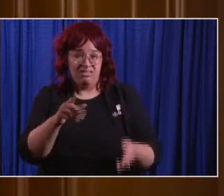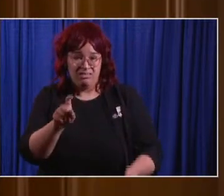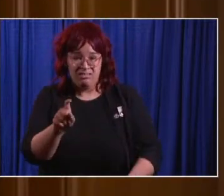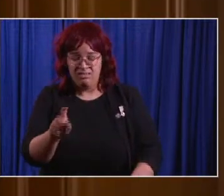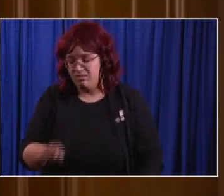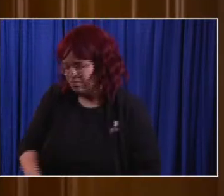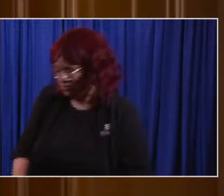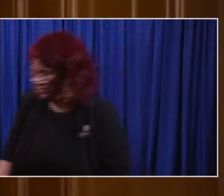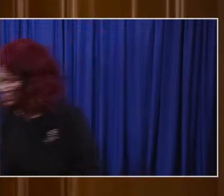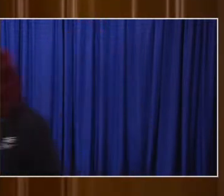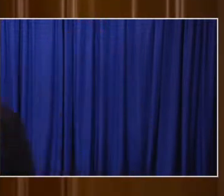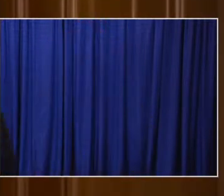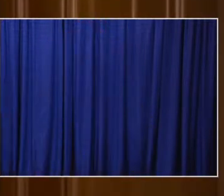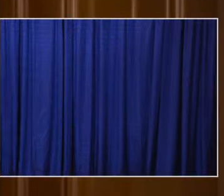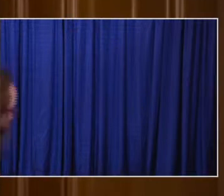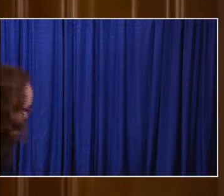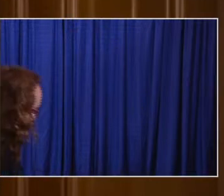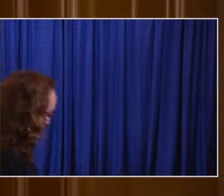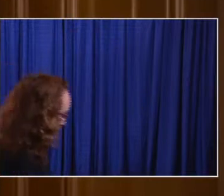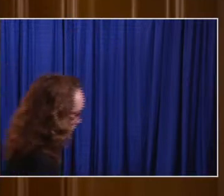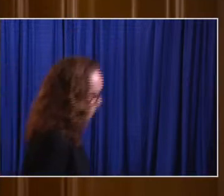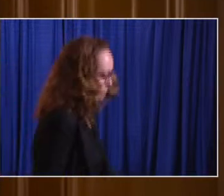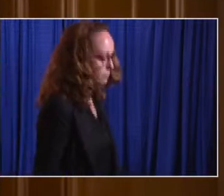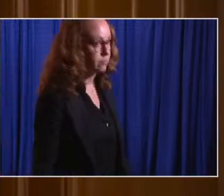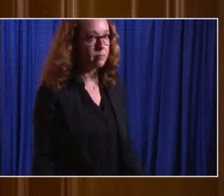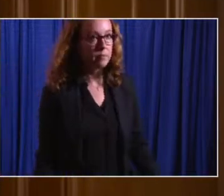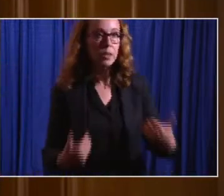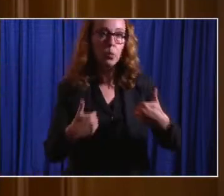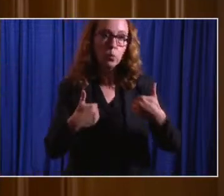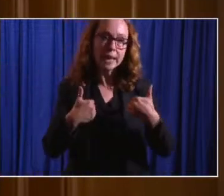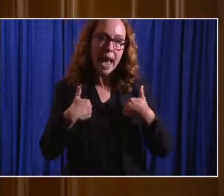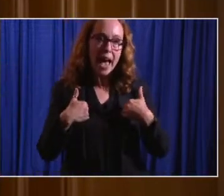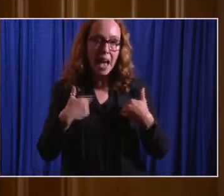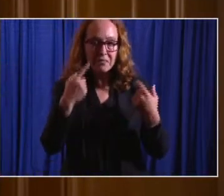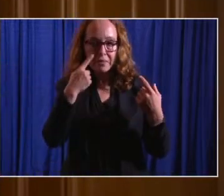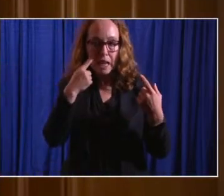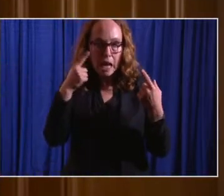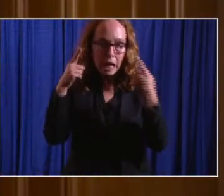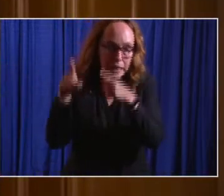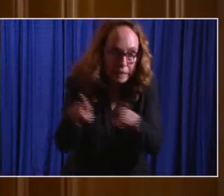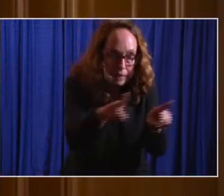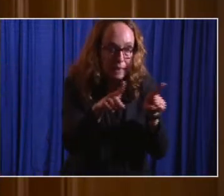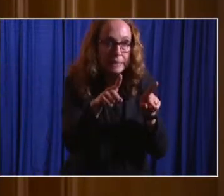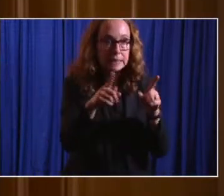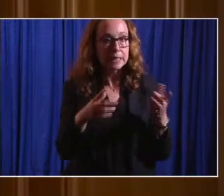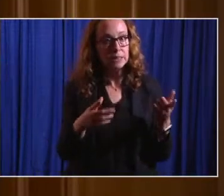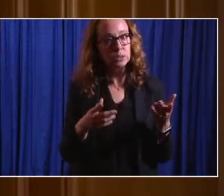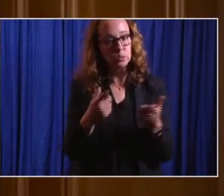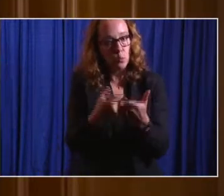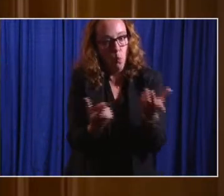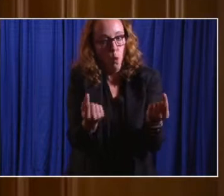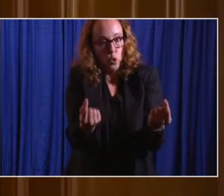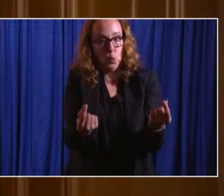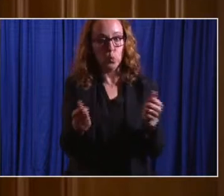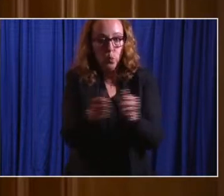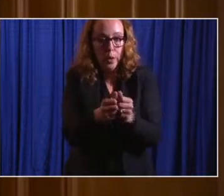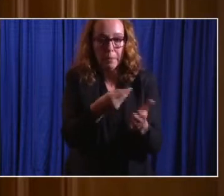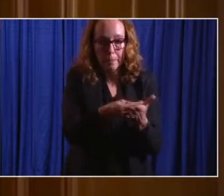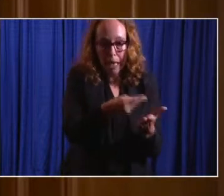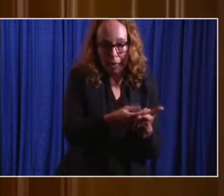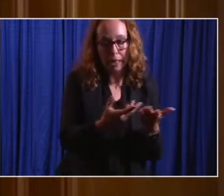real consensus, I think, that we need to use some of this money in regard to unemployment, to get it where it needs to